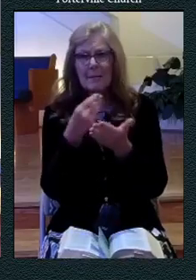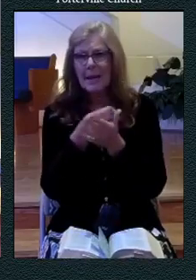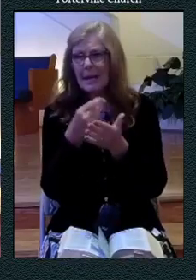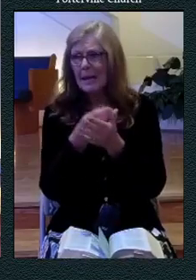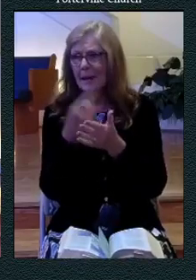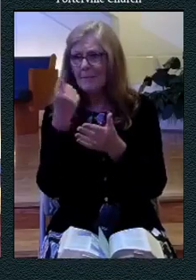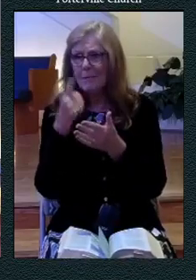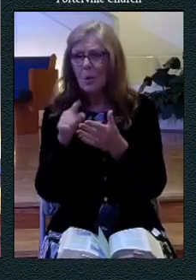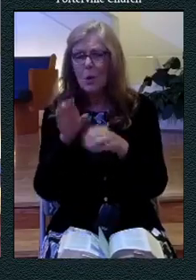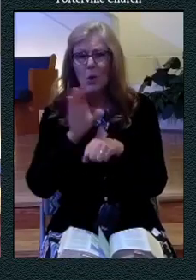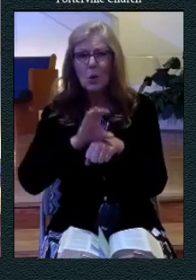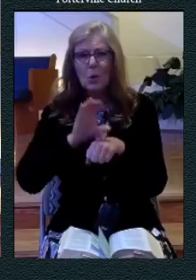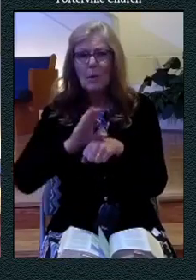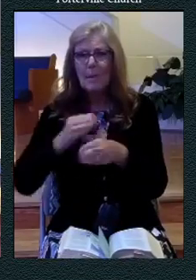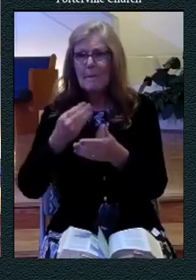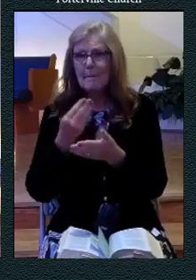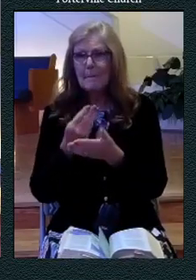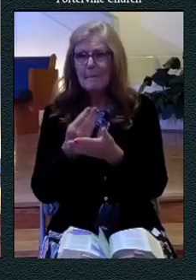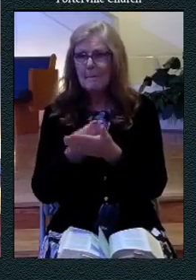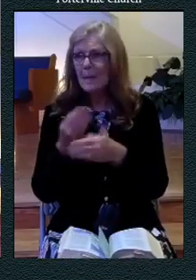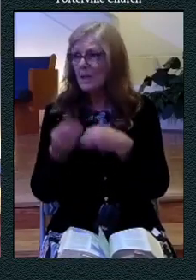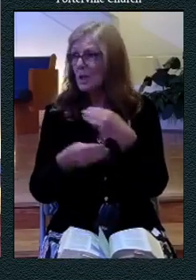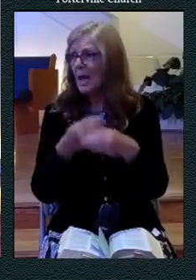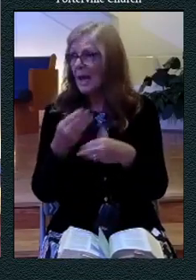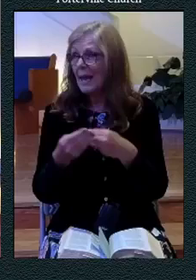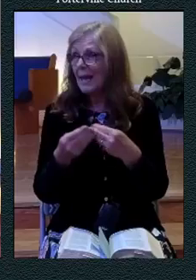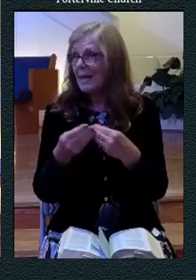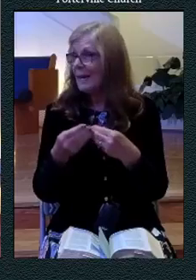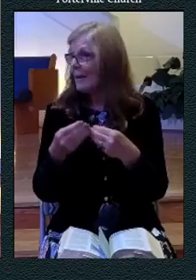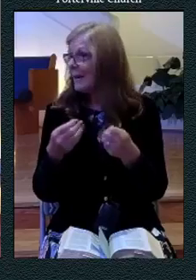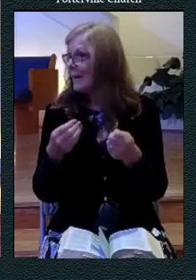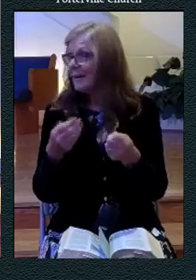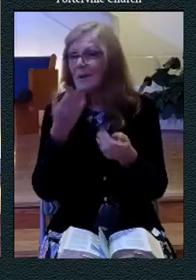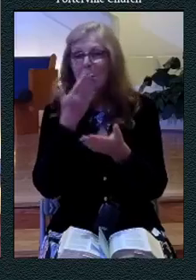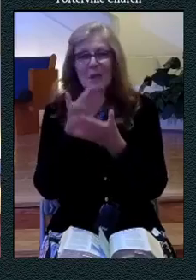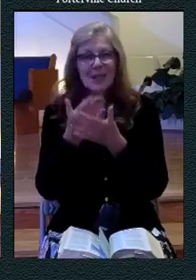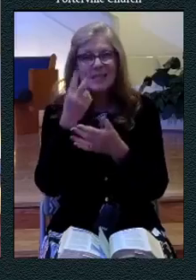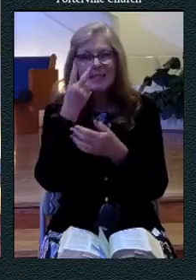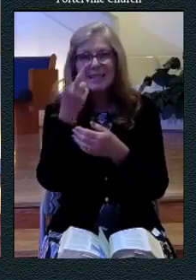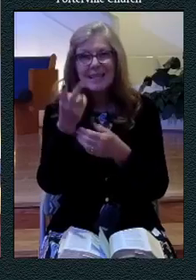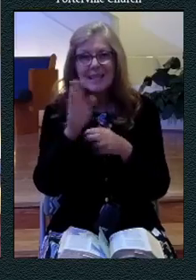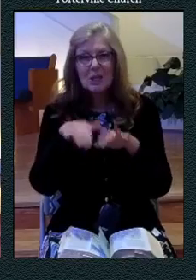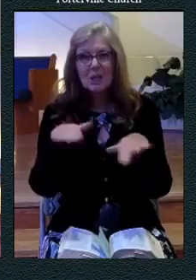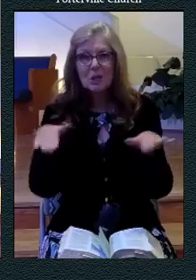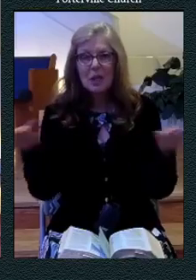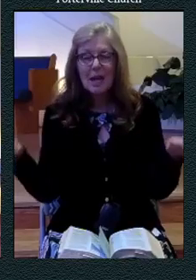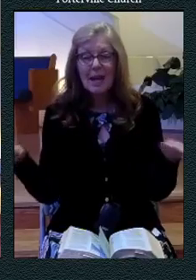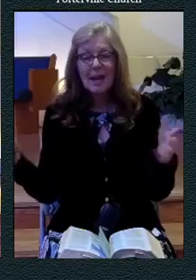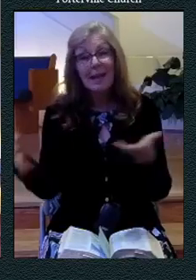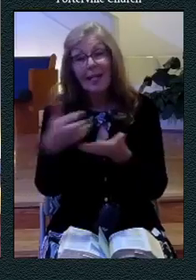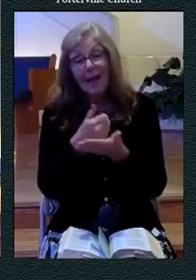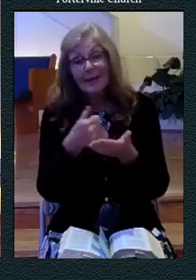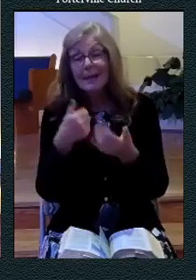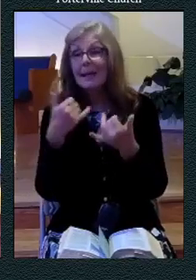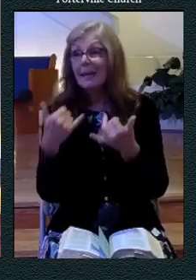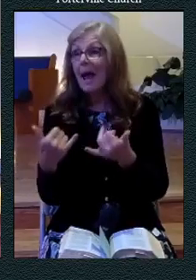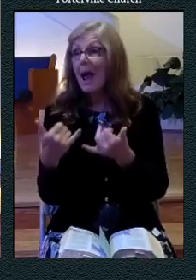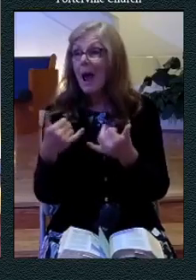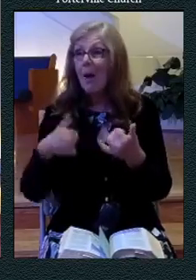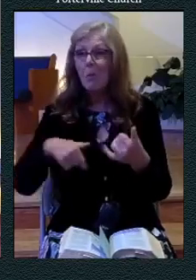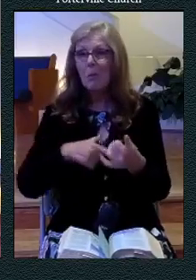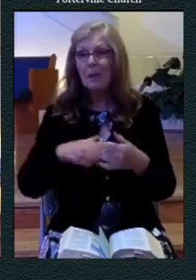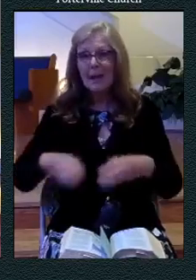And we know it can use help, and it's so good to see each of you here. And we're gonna give from our hearts. Will the deacons please